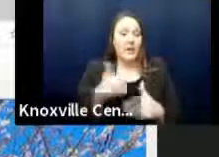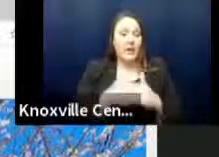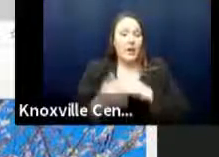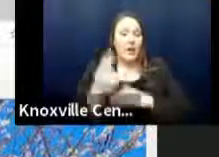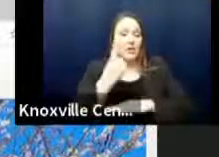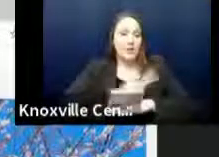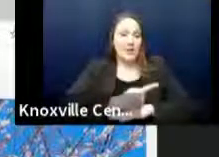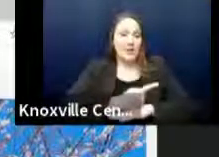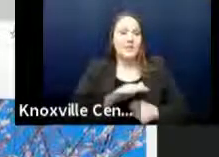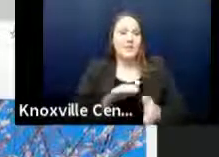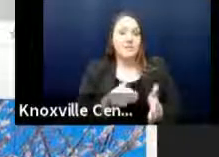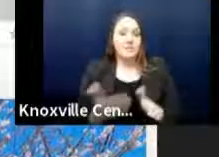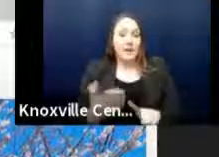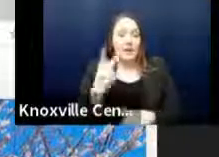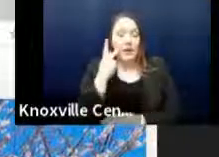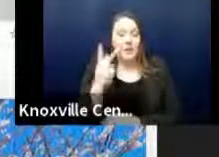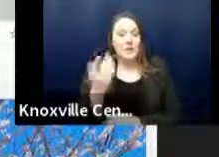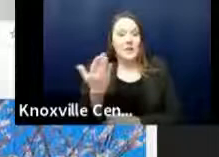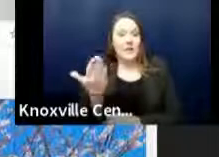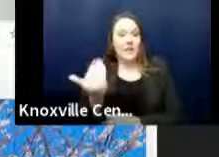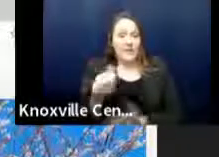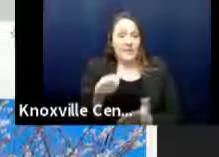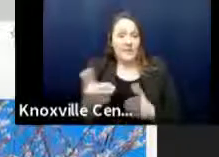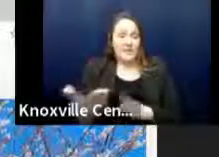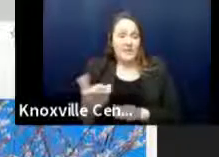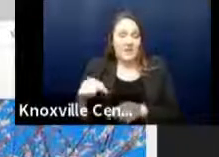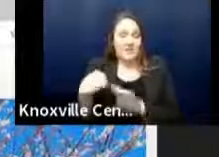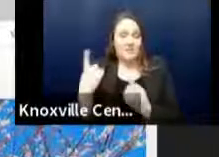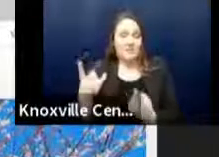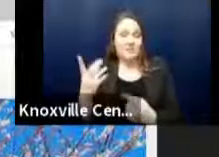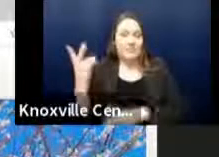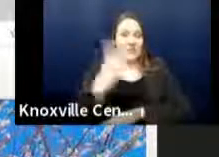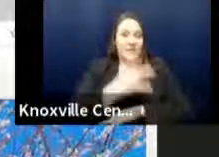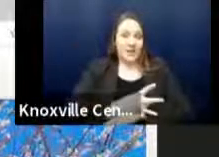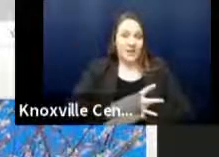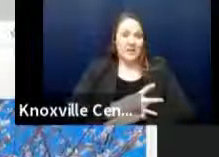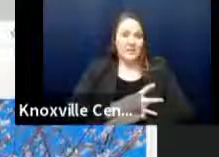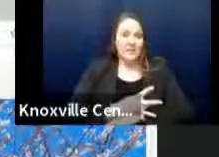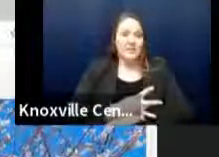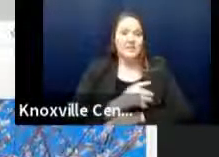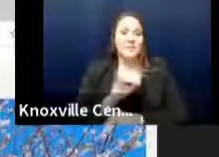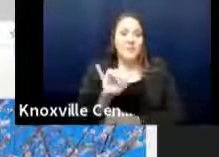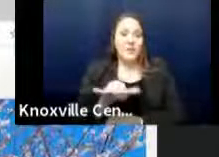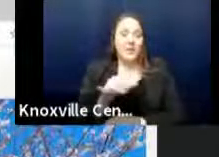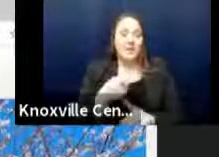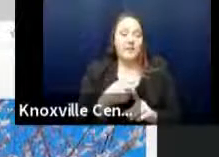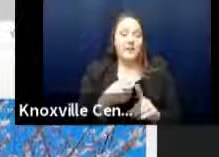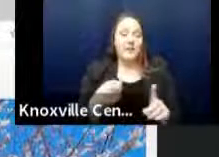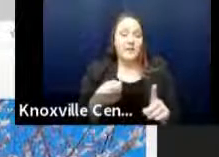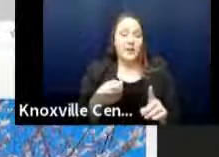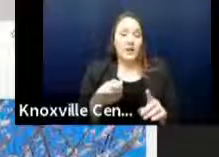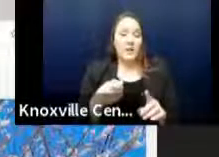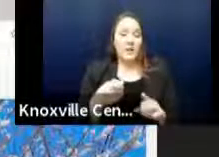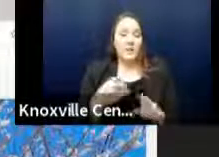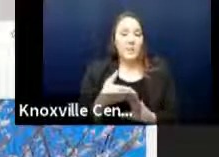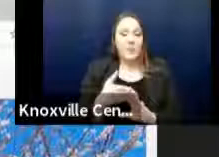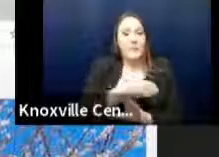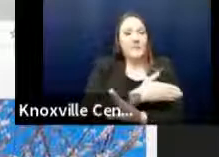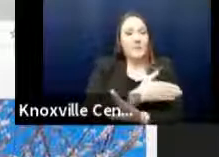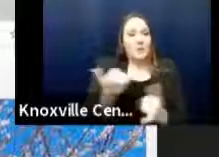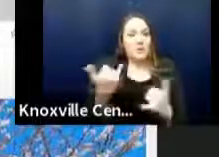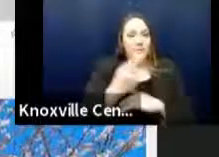seen 15 deaths to COVID-19 over the past 7 days, and this would have been pulled previous to today,